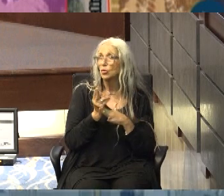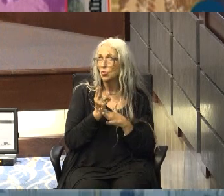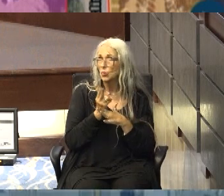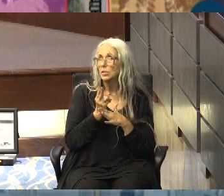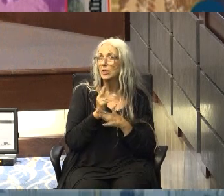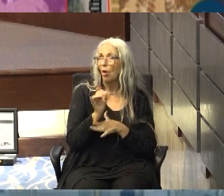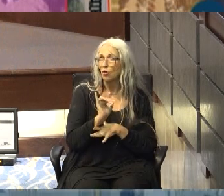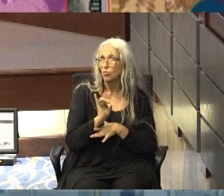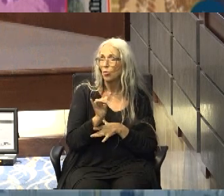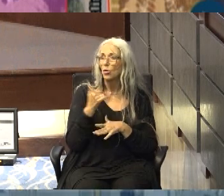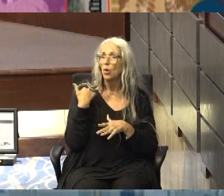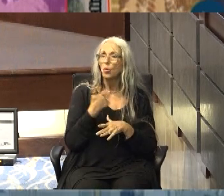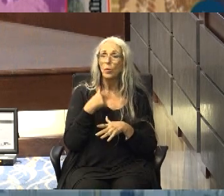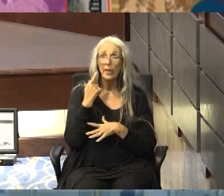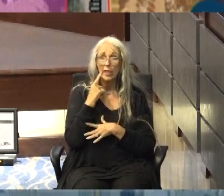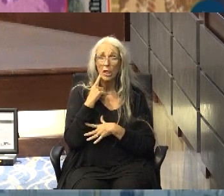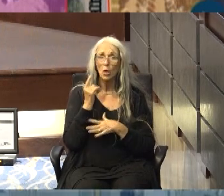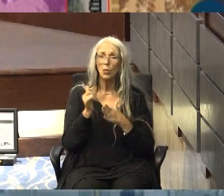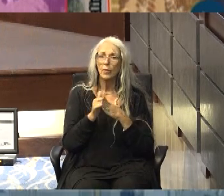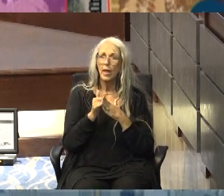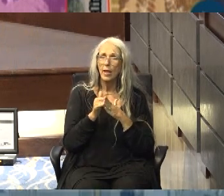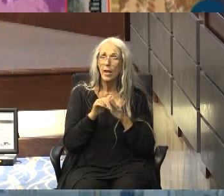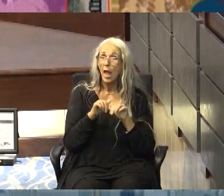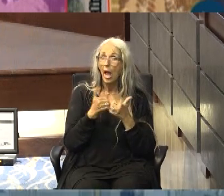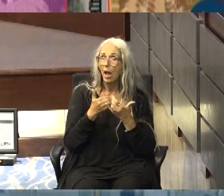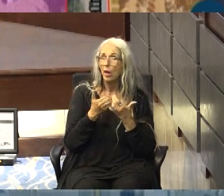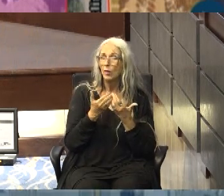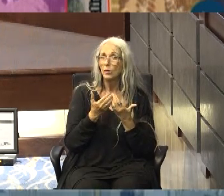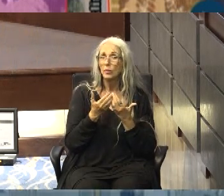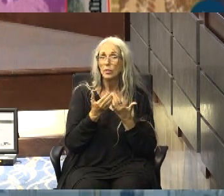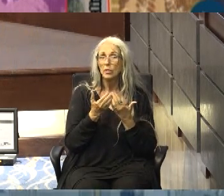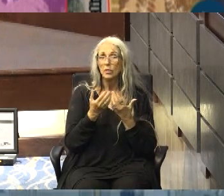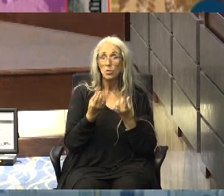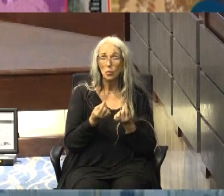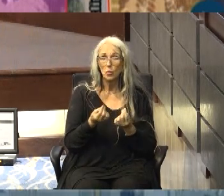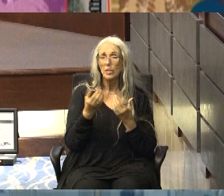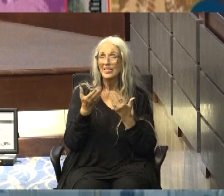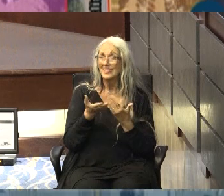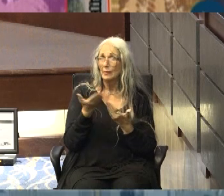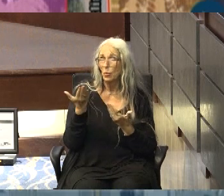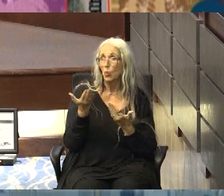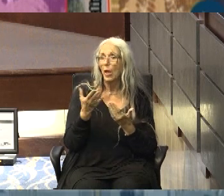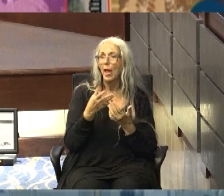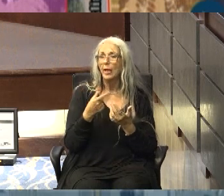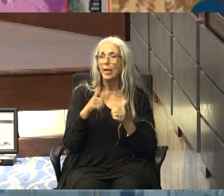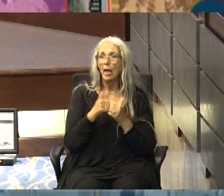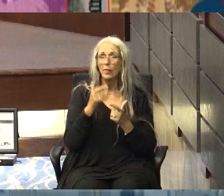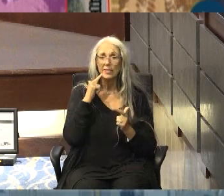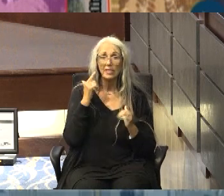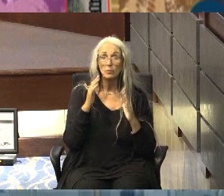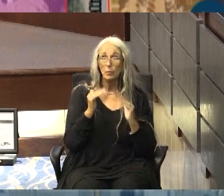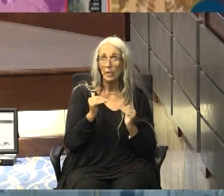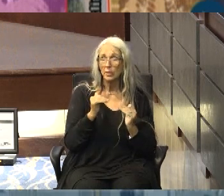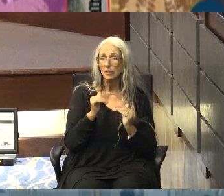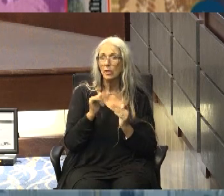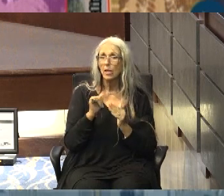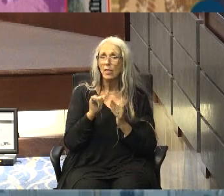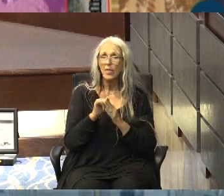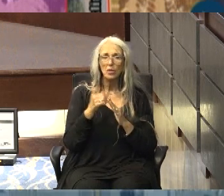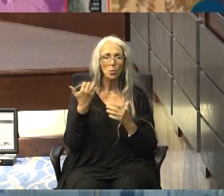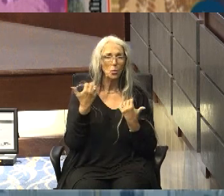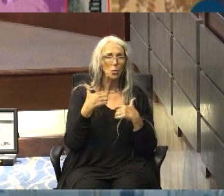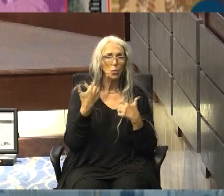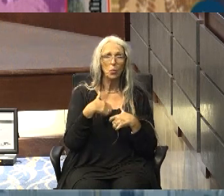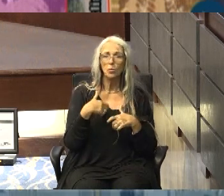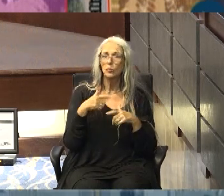but we're hearing that the way it's been assembled and the information that's been anticipated as a need is exceptional to the